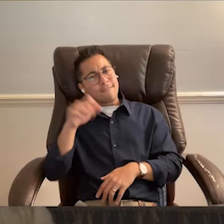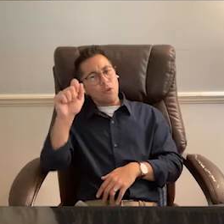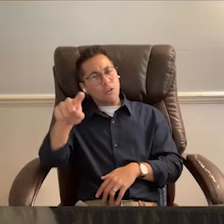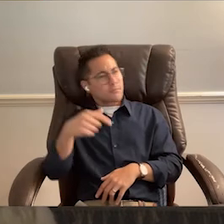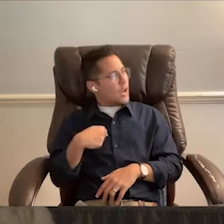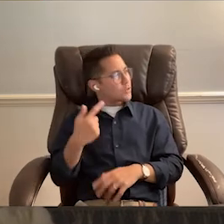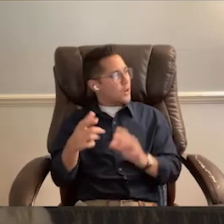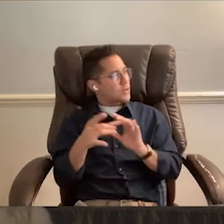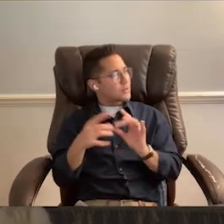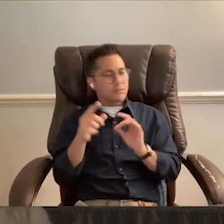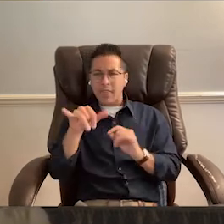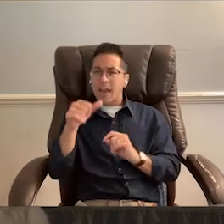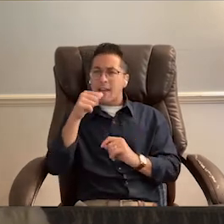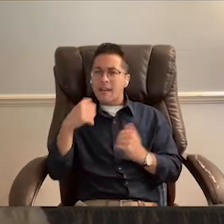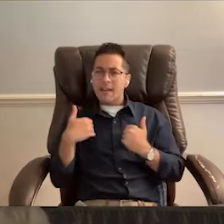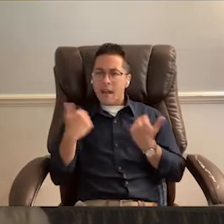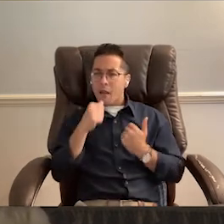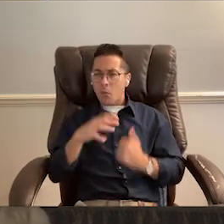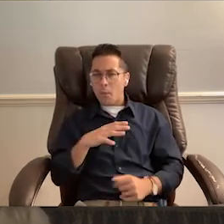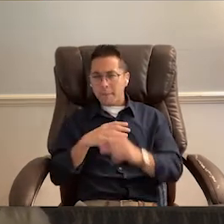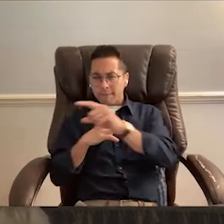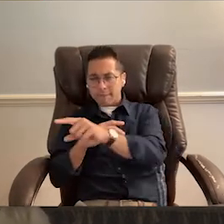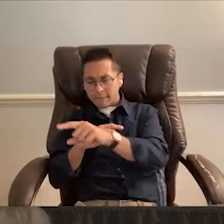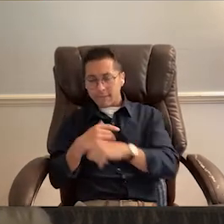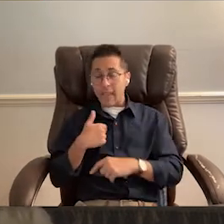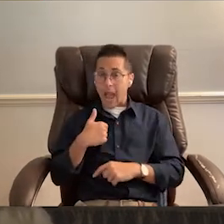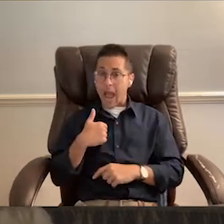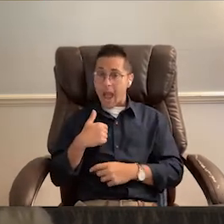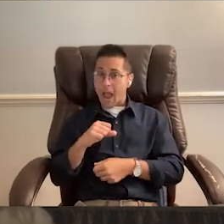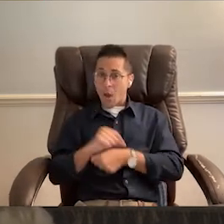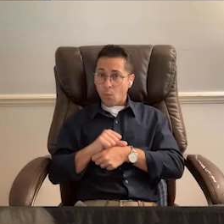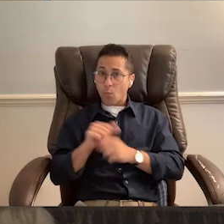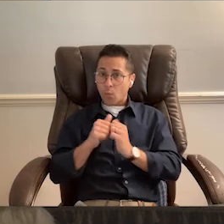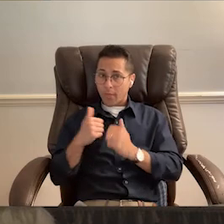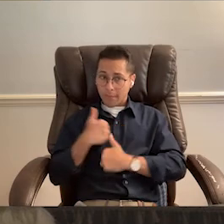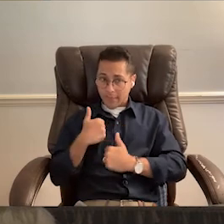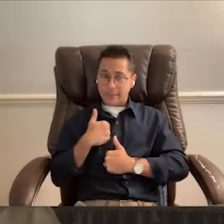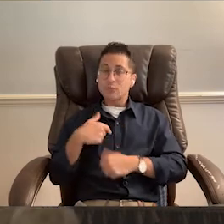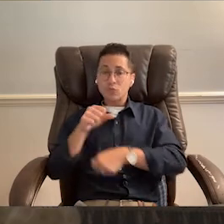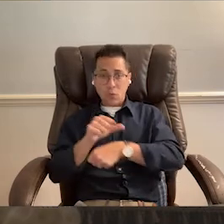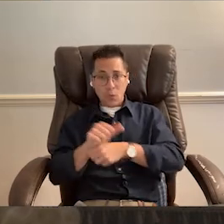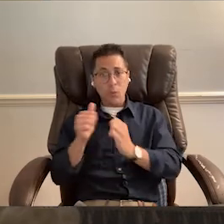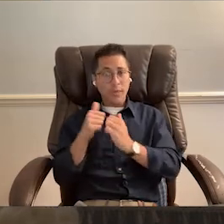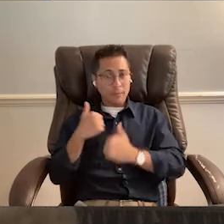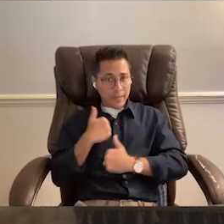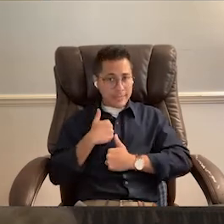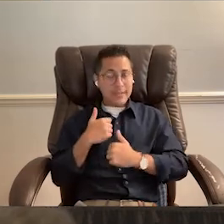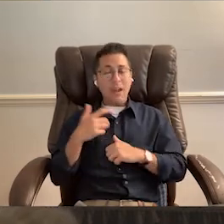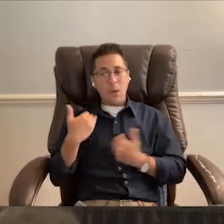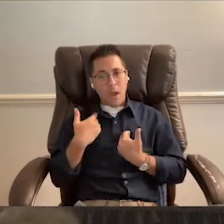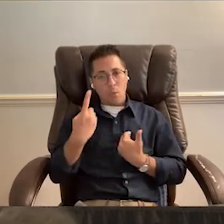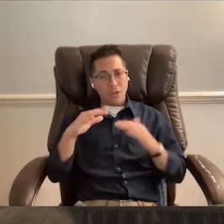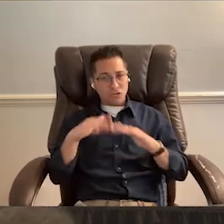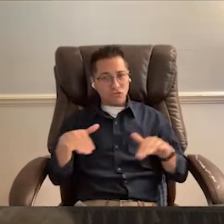class before this. Oh, really? Oh, yeah. I have a question, but I just want to say something to that young lady over. So